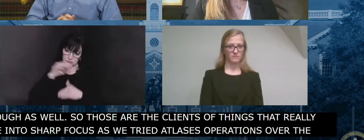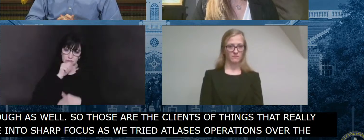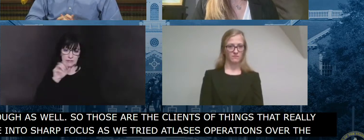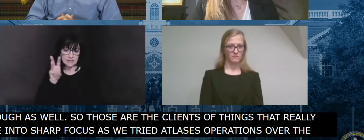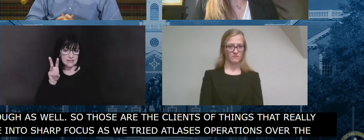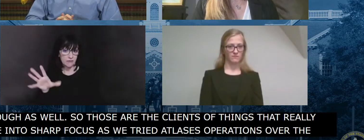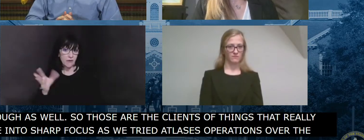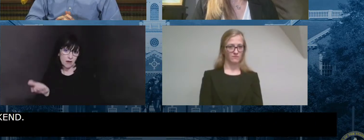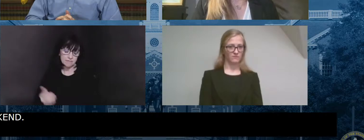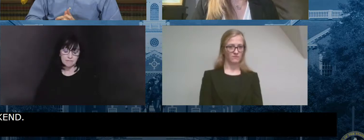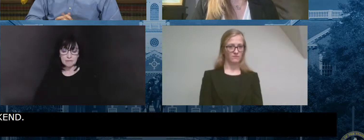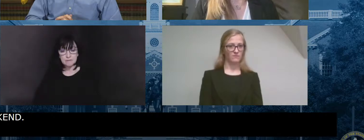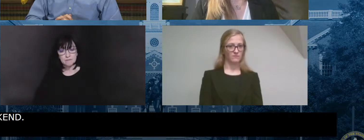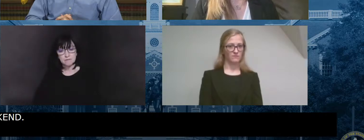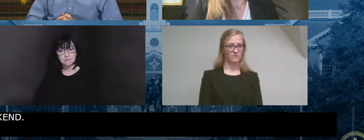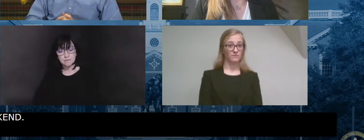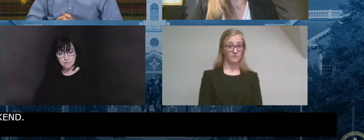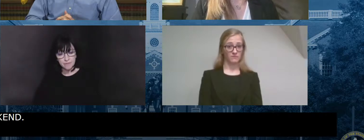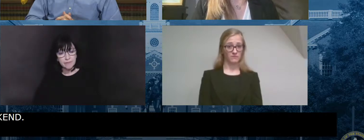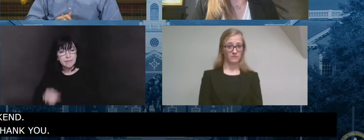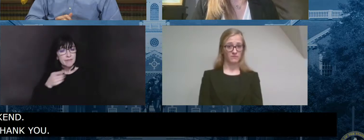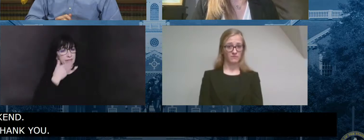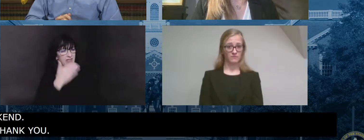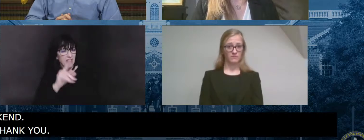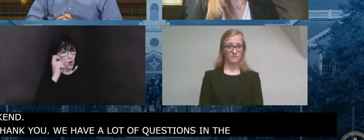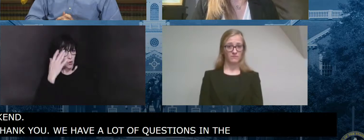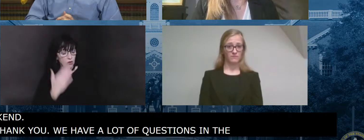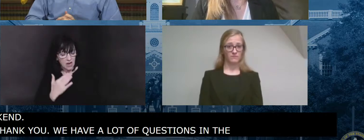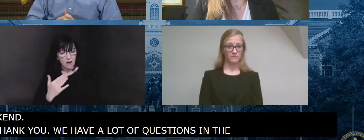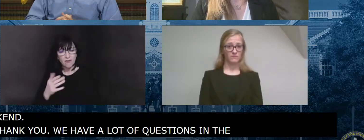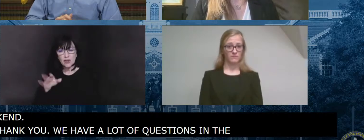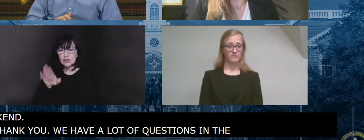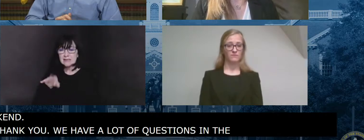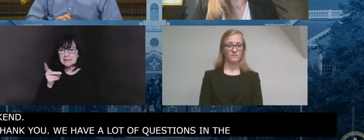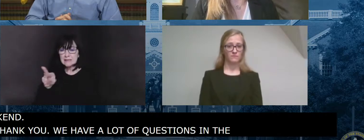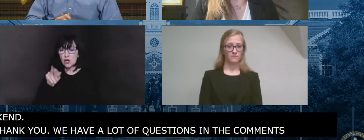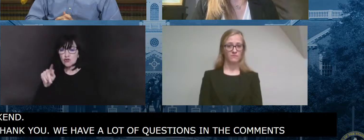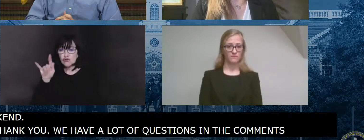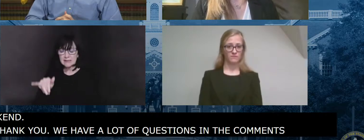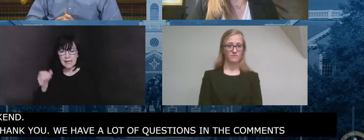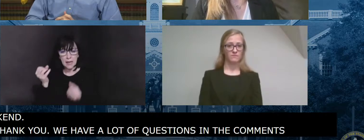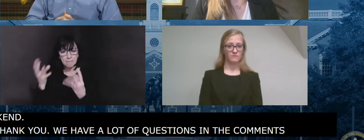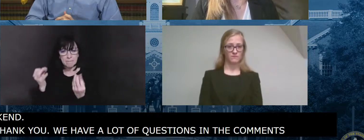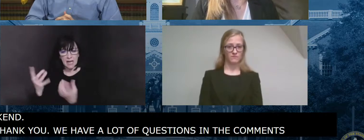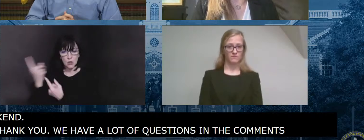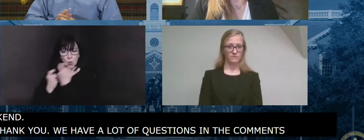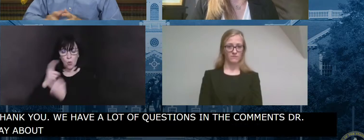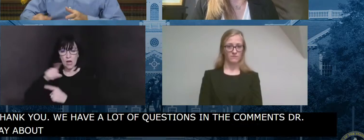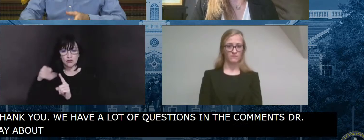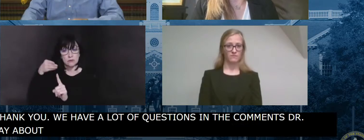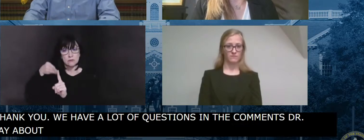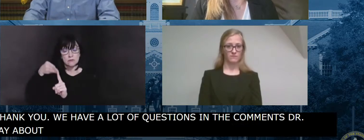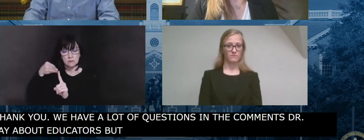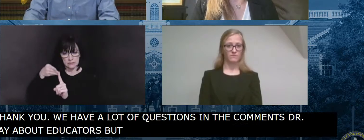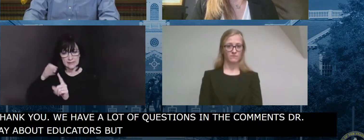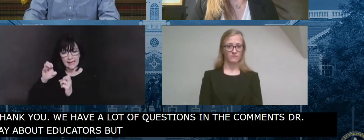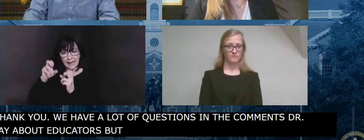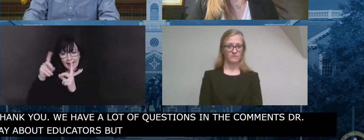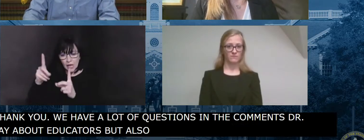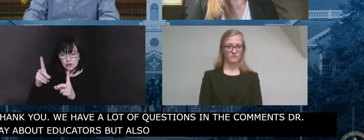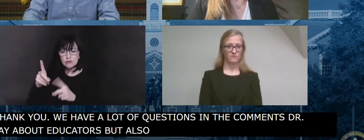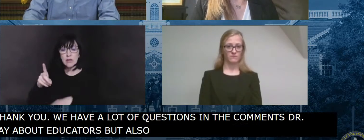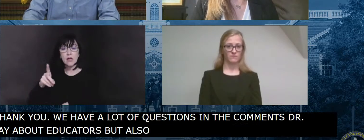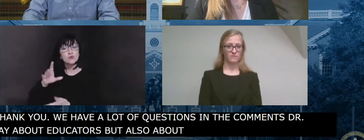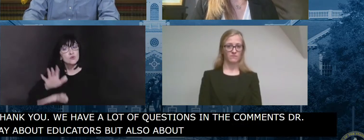Thank you, Governor. We have a lot of questions in the comments, Dr. Rattay, about educators, but also about school staff, bus